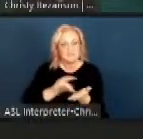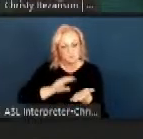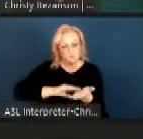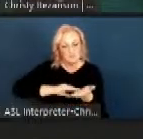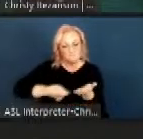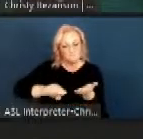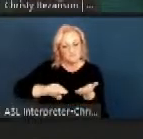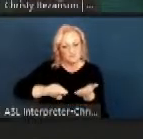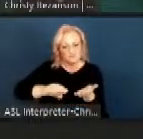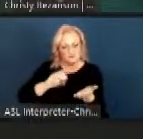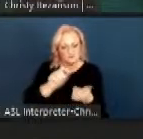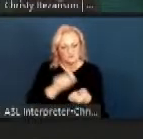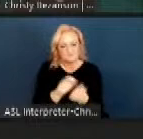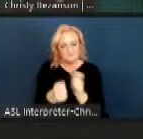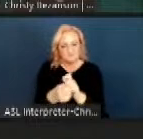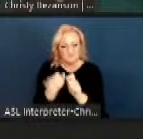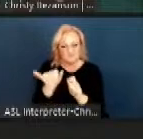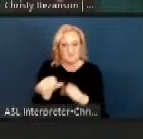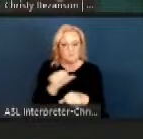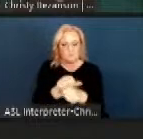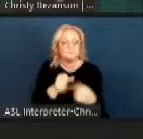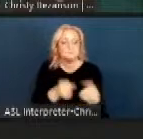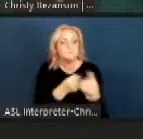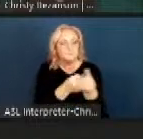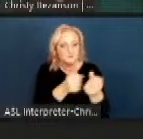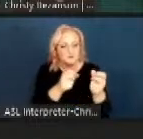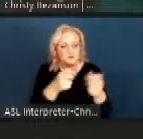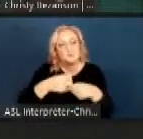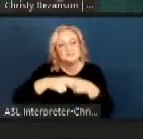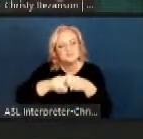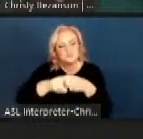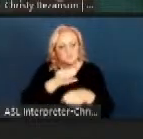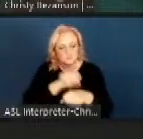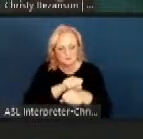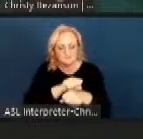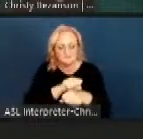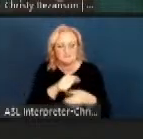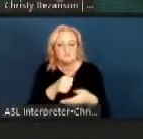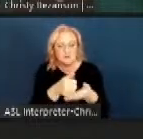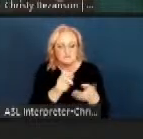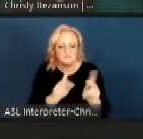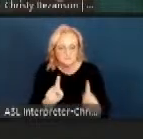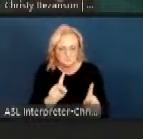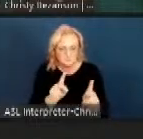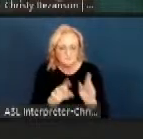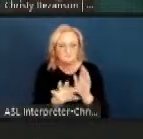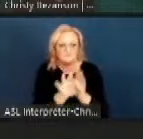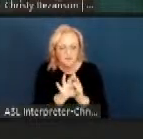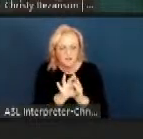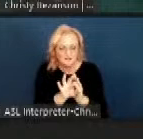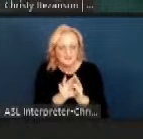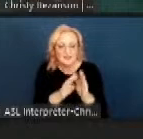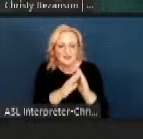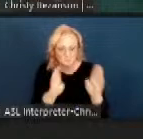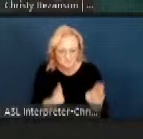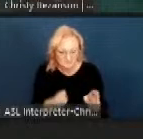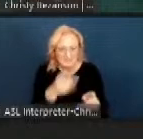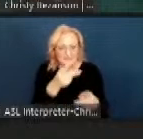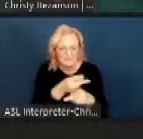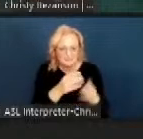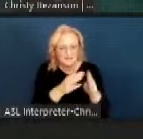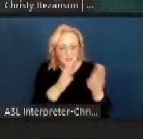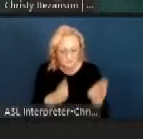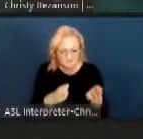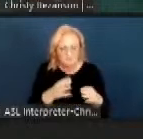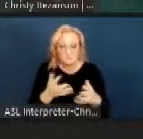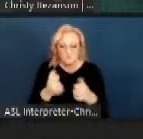transformation work to support individuals in finding and keeping housing. We want to extend that waiver to keep this very promising practice